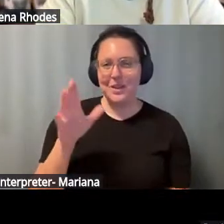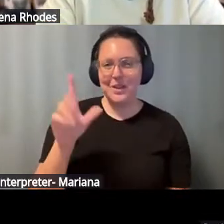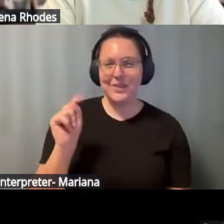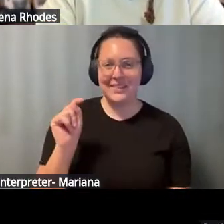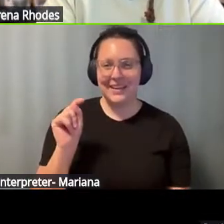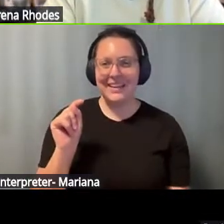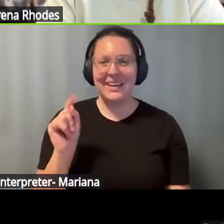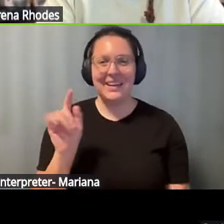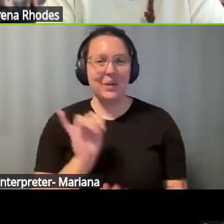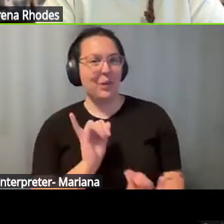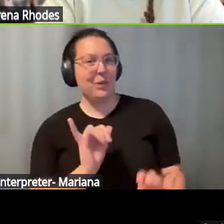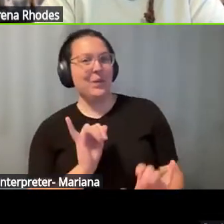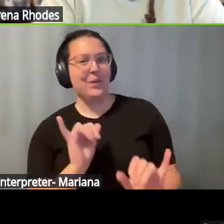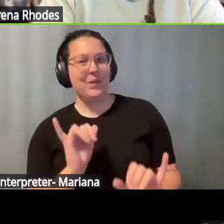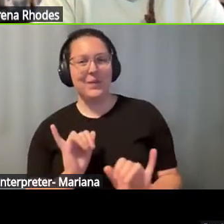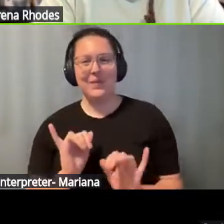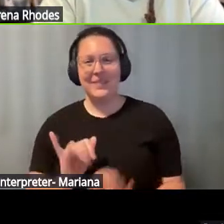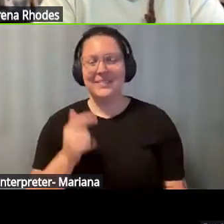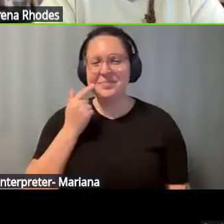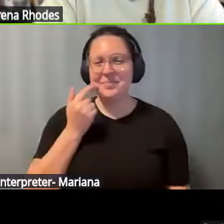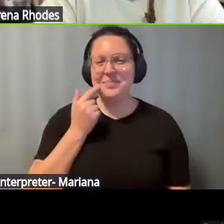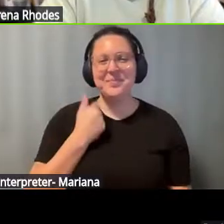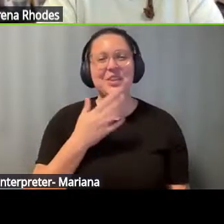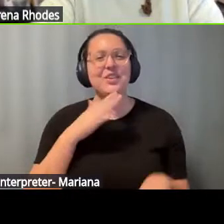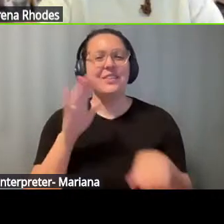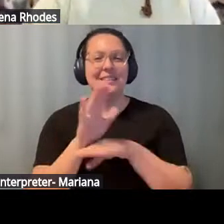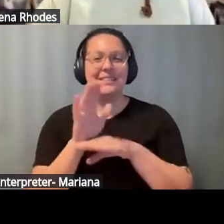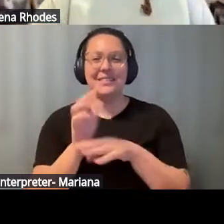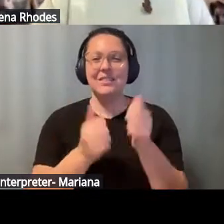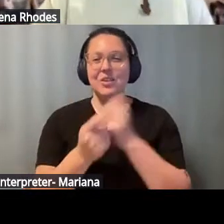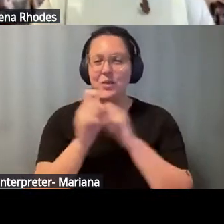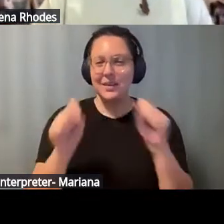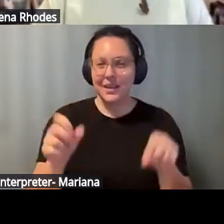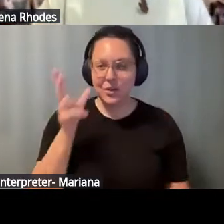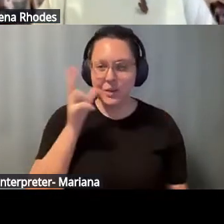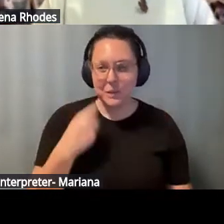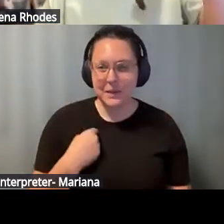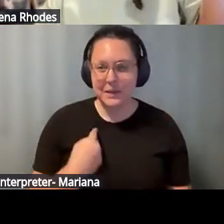back up. So, good evening, everyone. Can you all hear me?